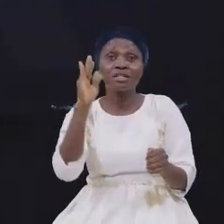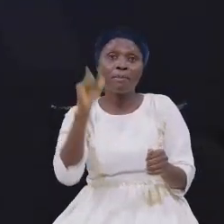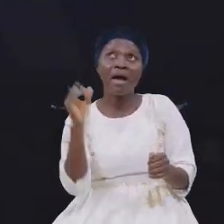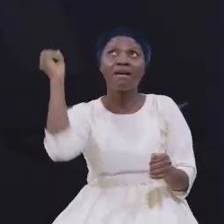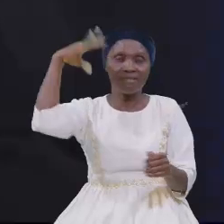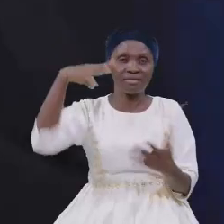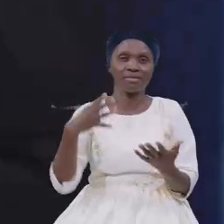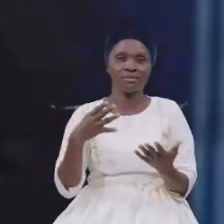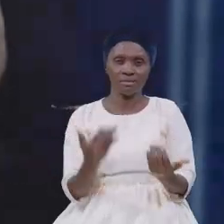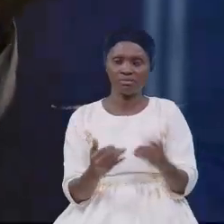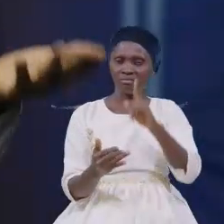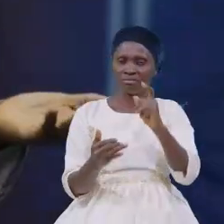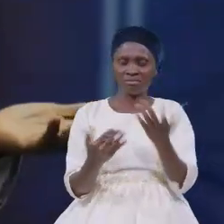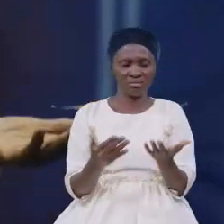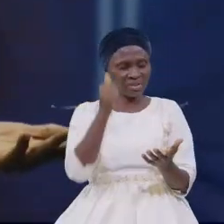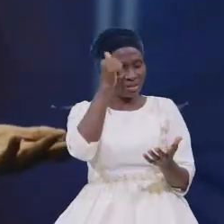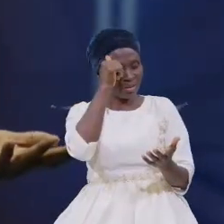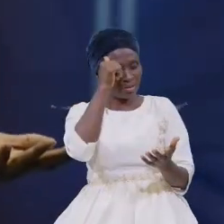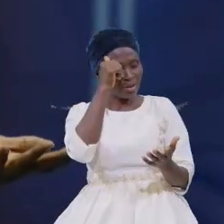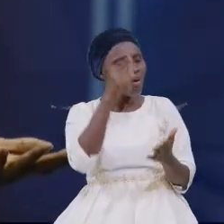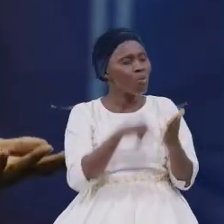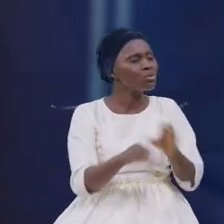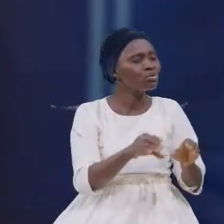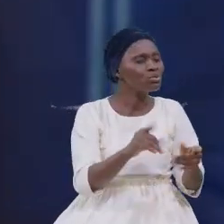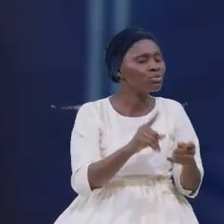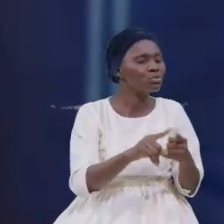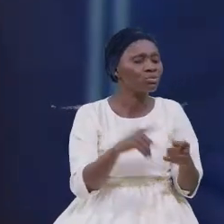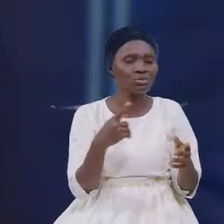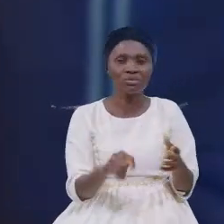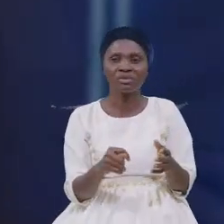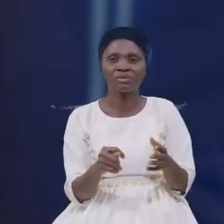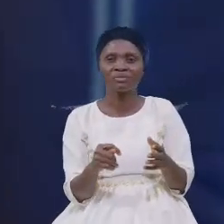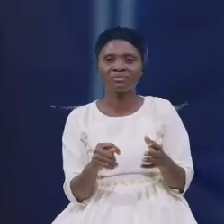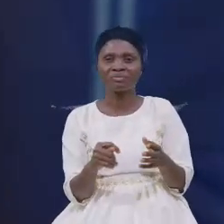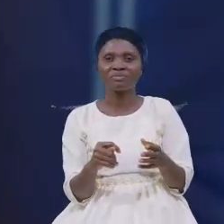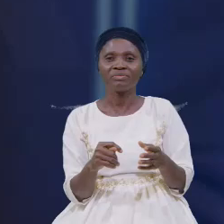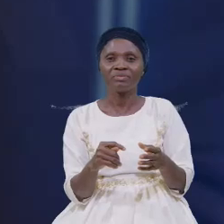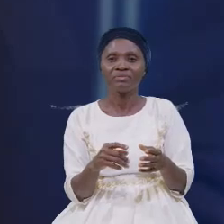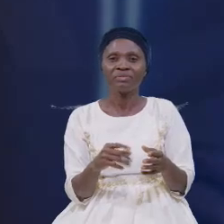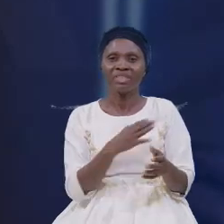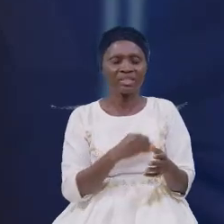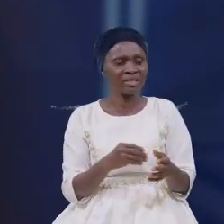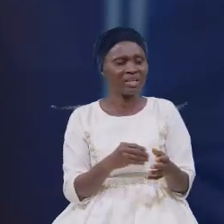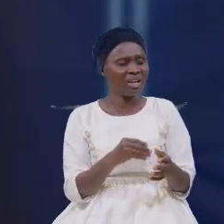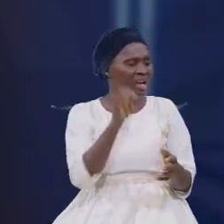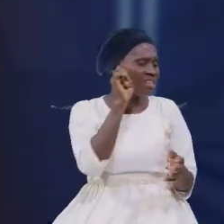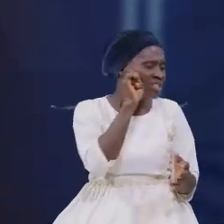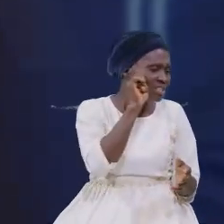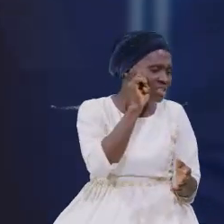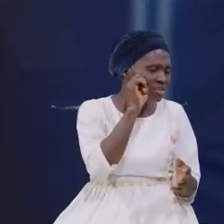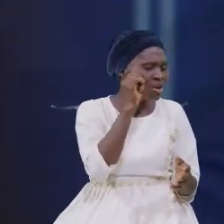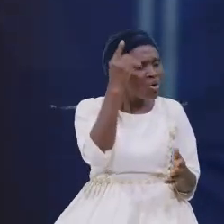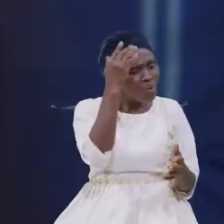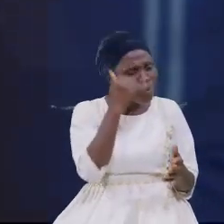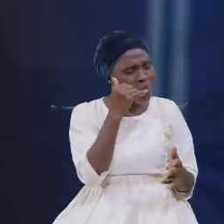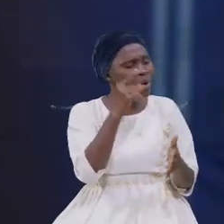be created? By grace. Eve, what have you done? What did you pay to even be